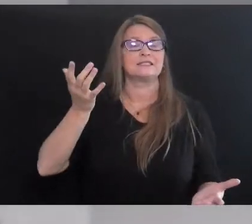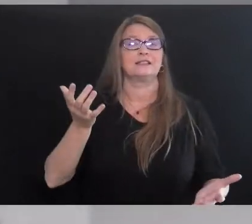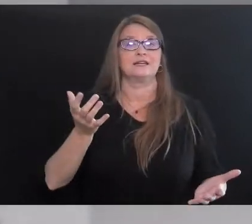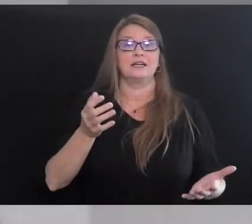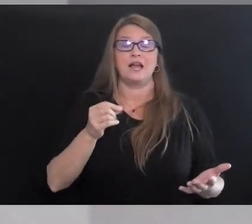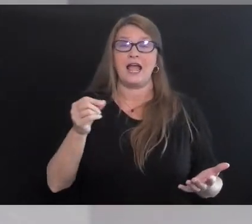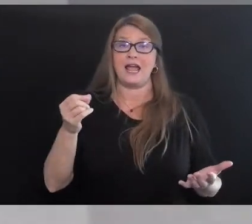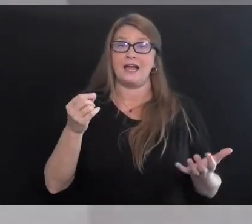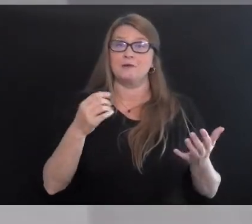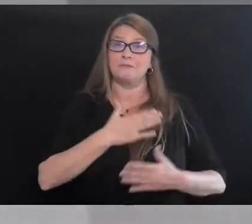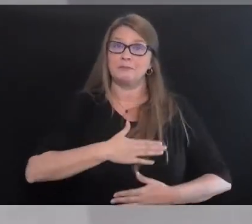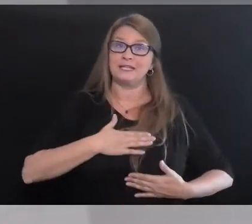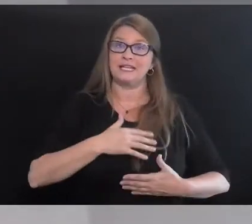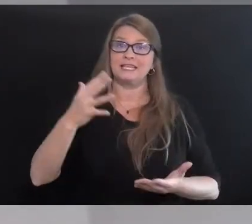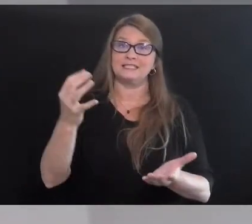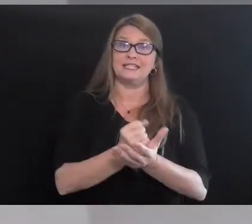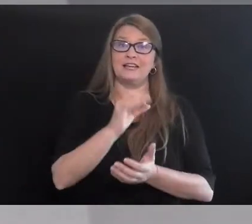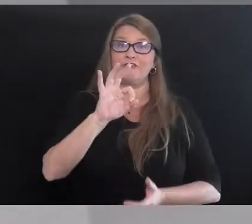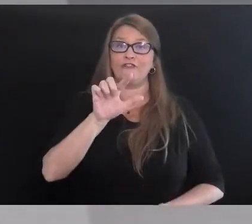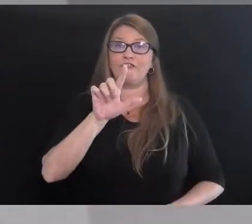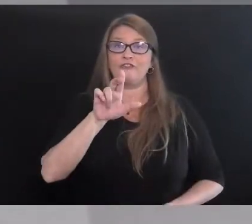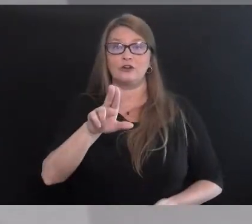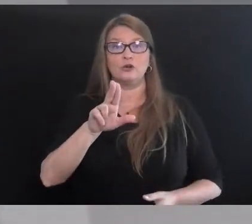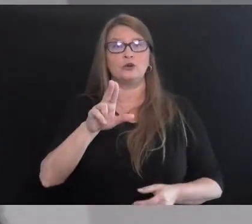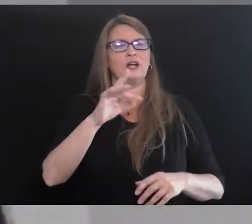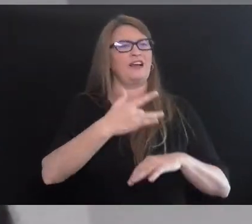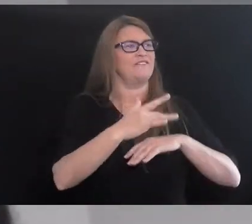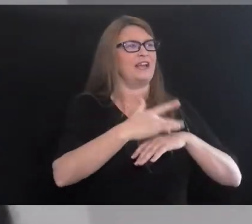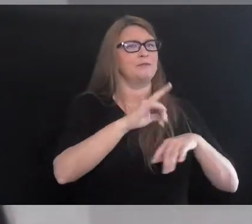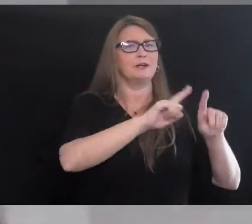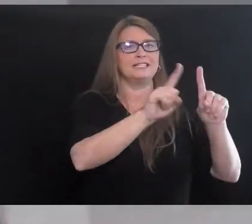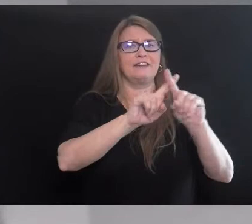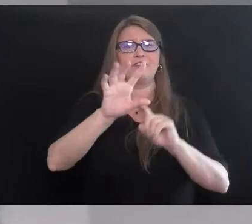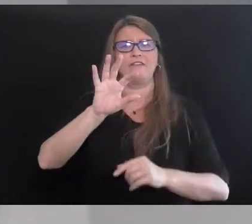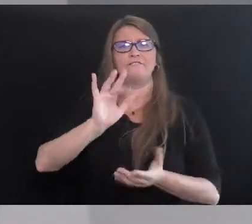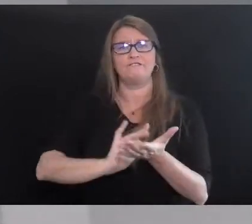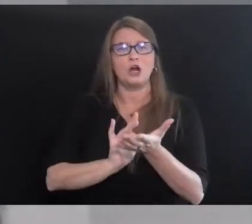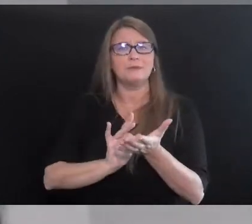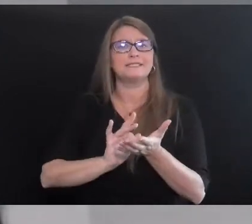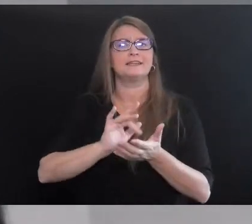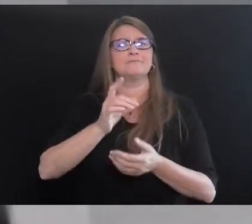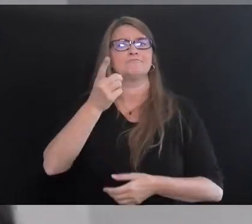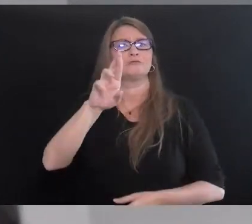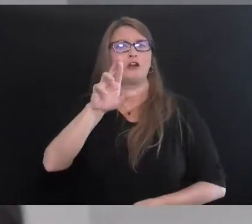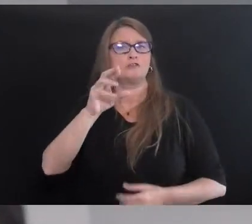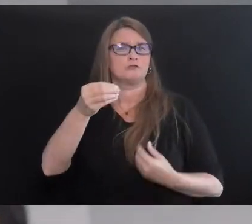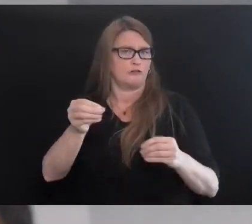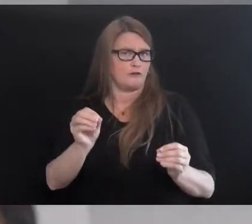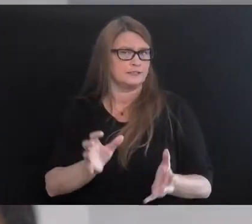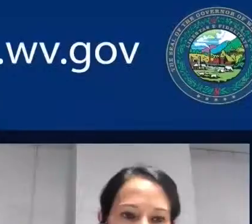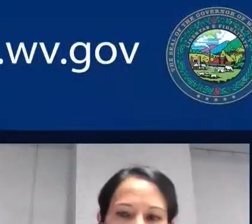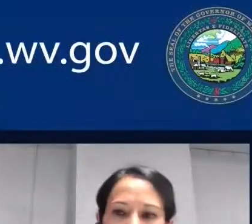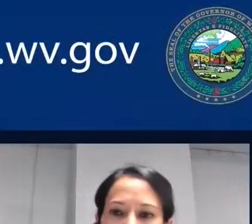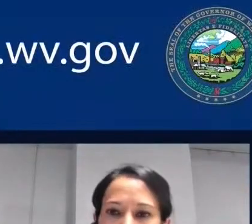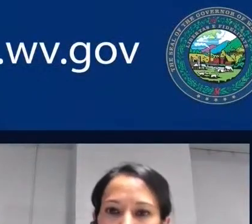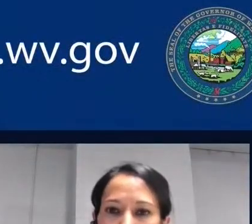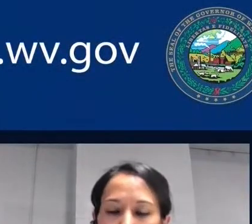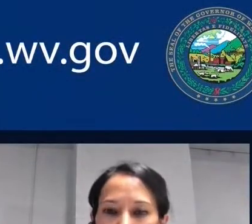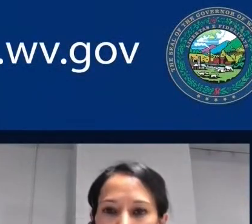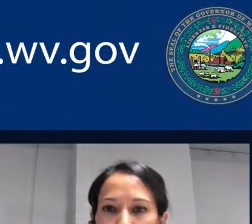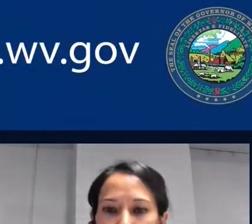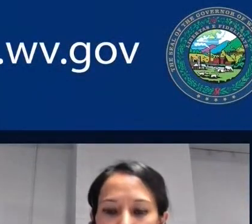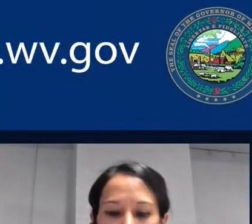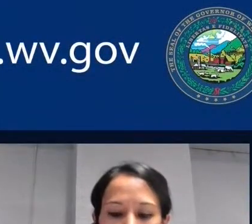population. So please go out and get your flu vaccine. It's available at pharmacies and your doctor's offices. Thank you. Thank you, Dr.